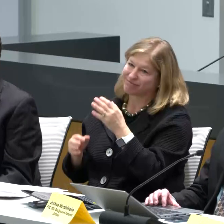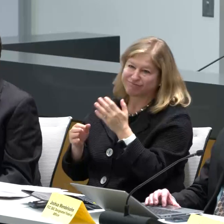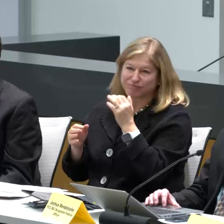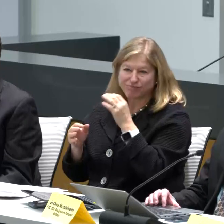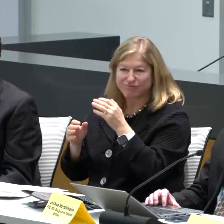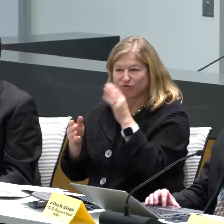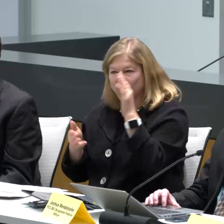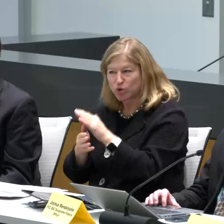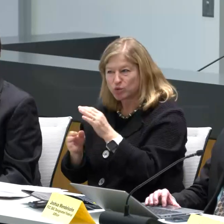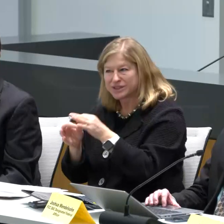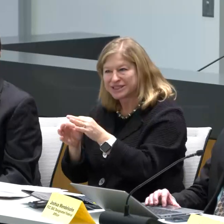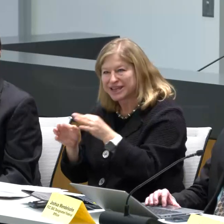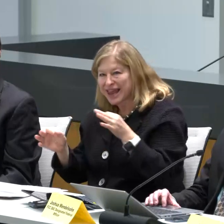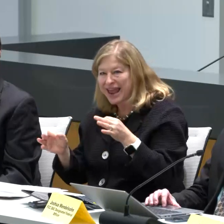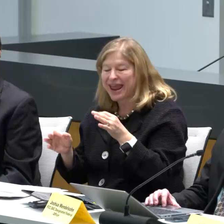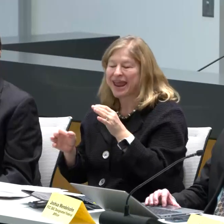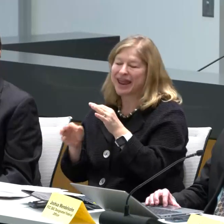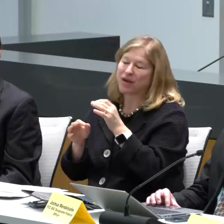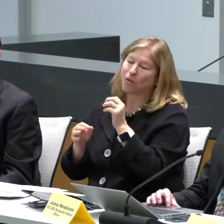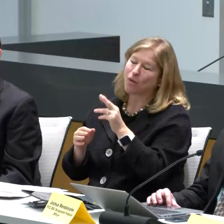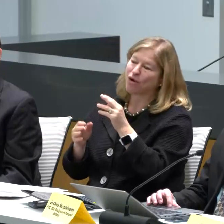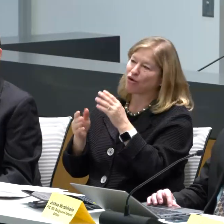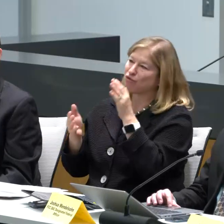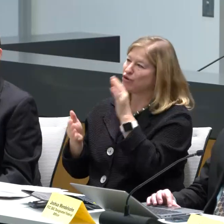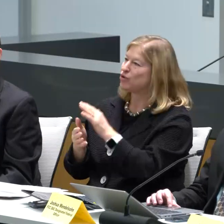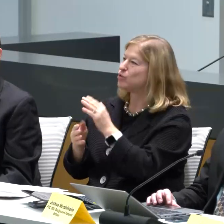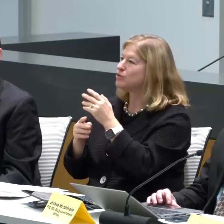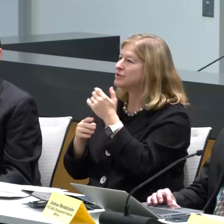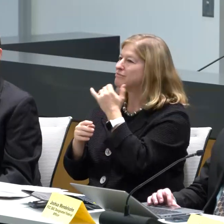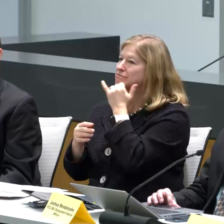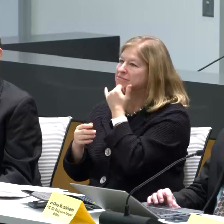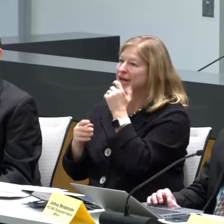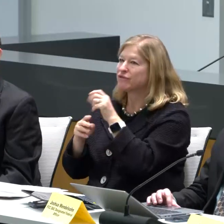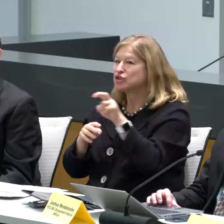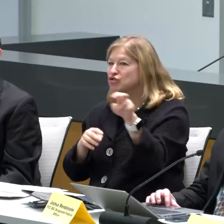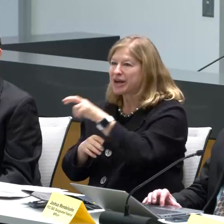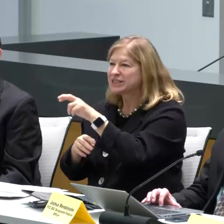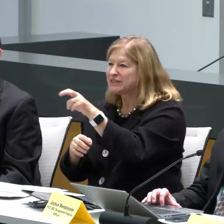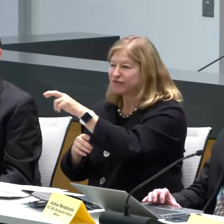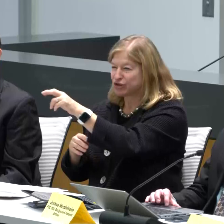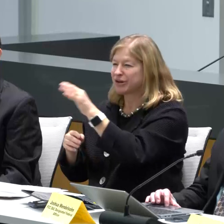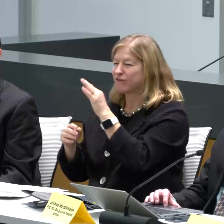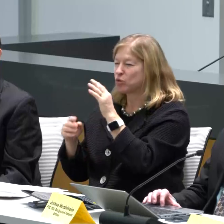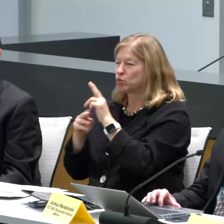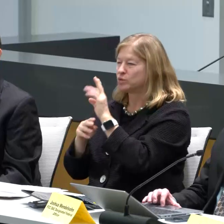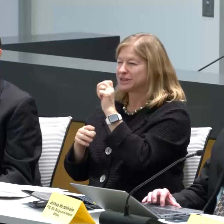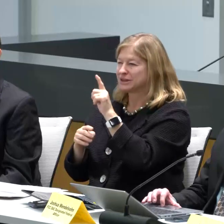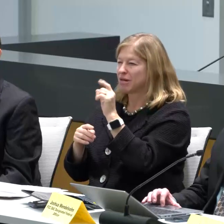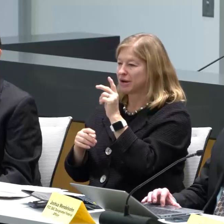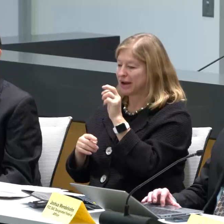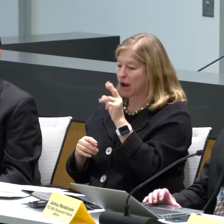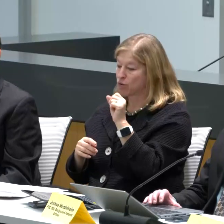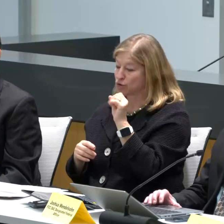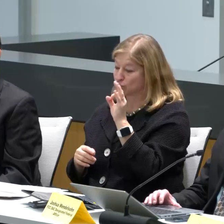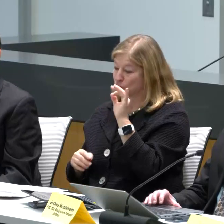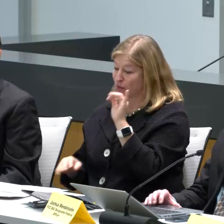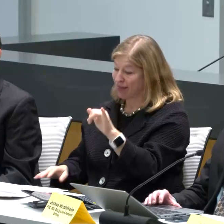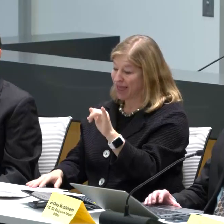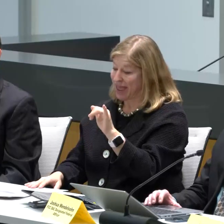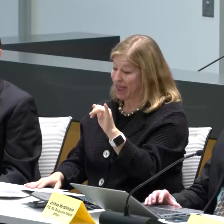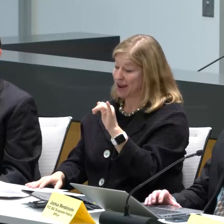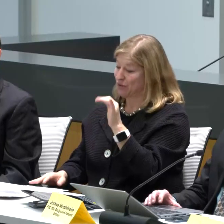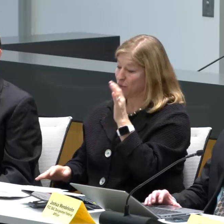precise location determination, bringing emergency services more rapidly, reducing delay, or the need